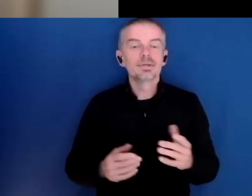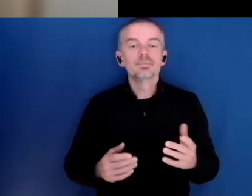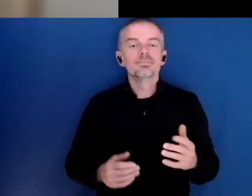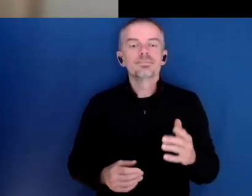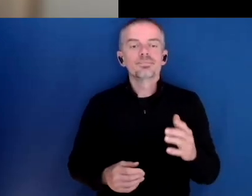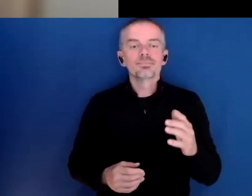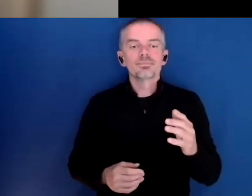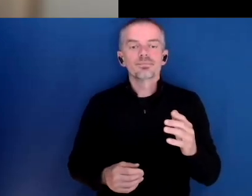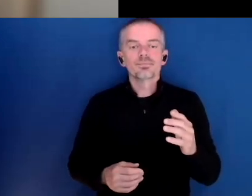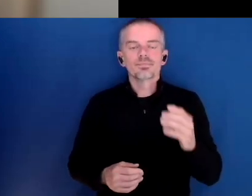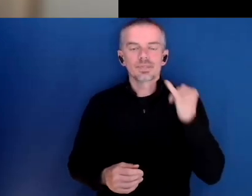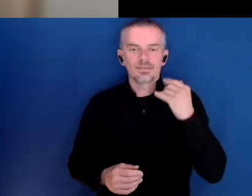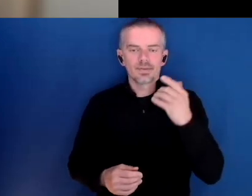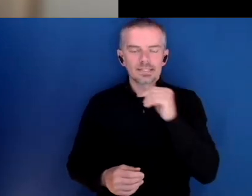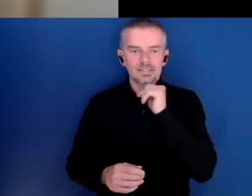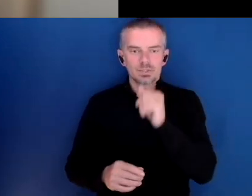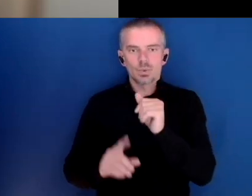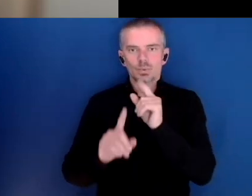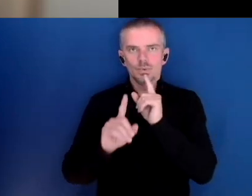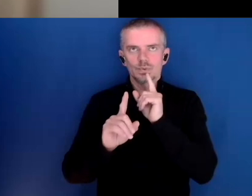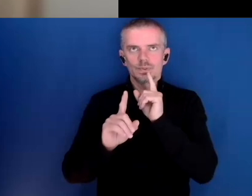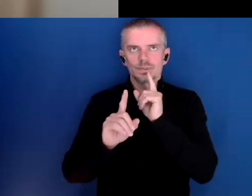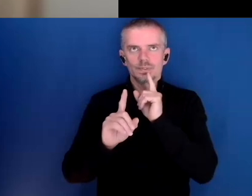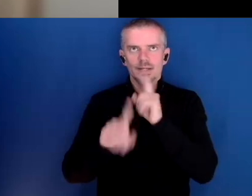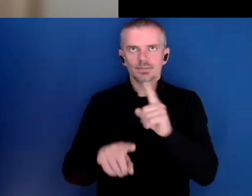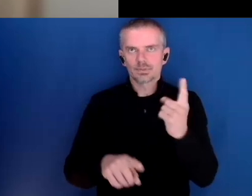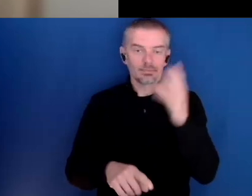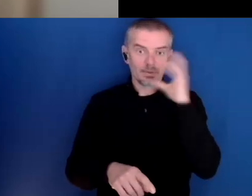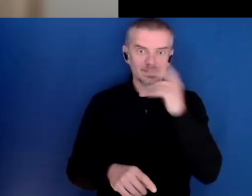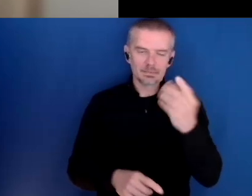if I leave something unaddressed, Emery, let me know. So